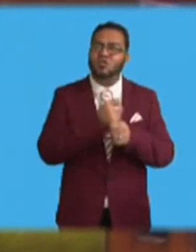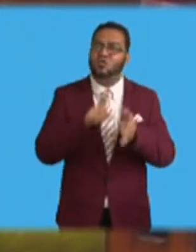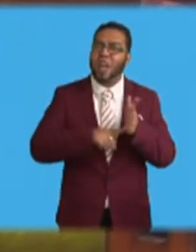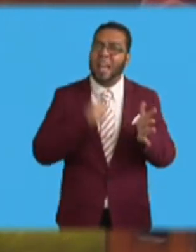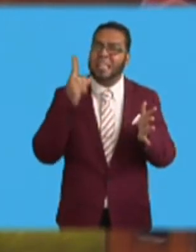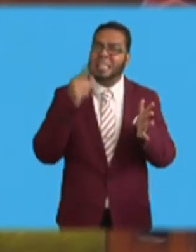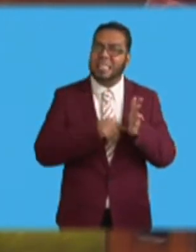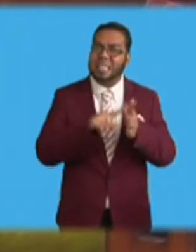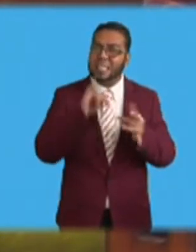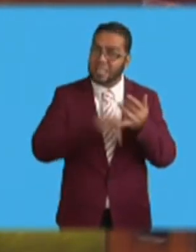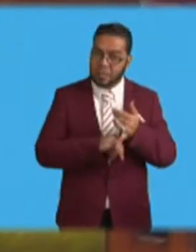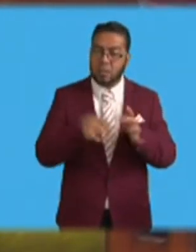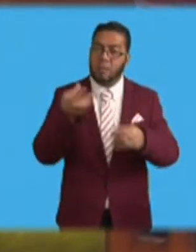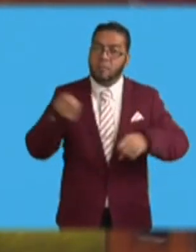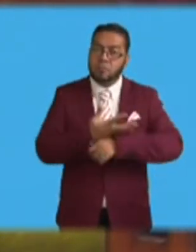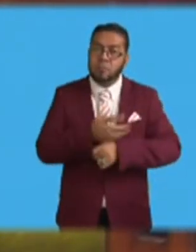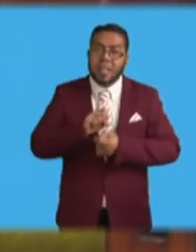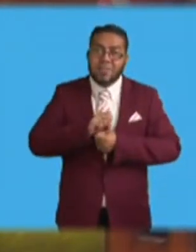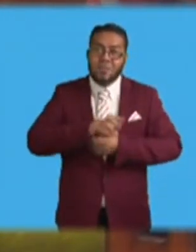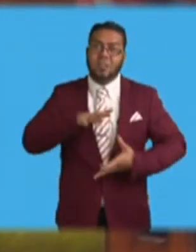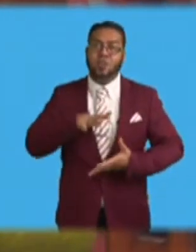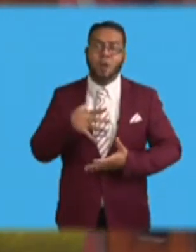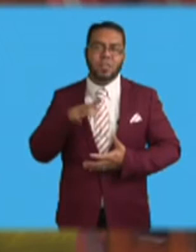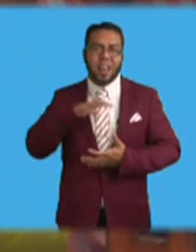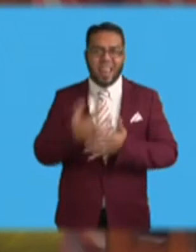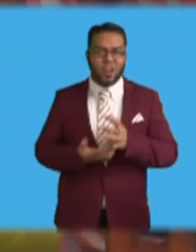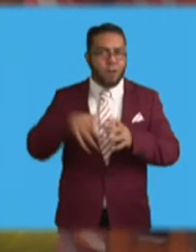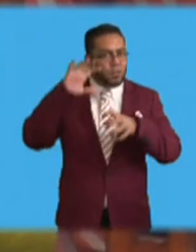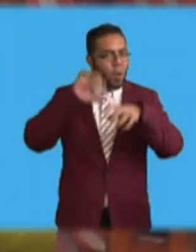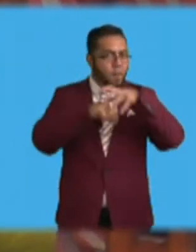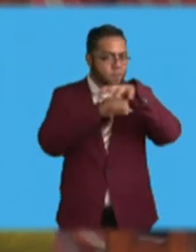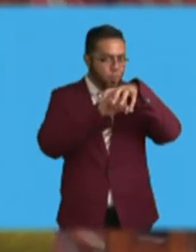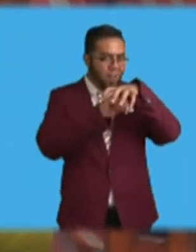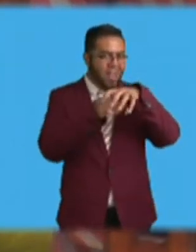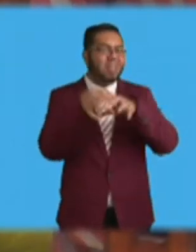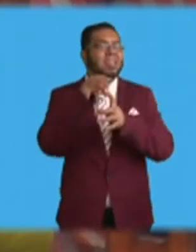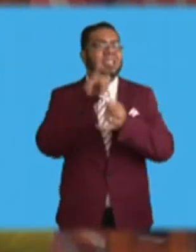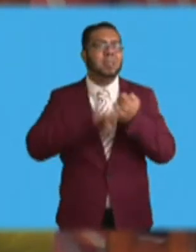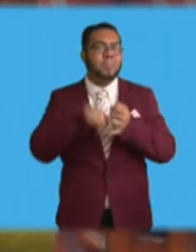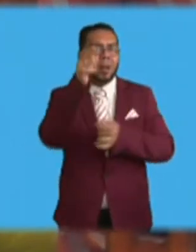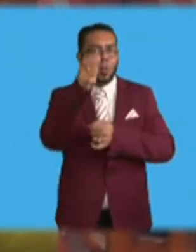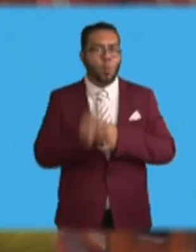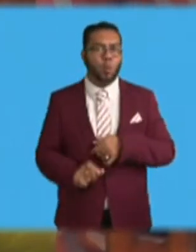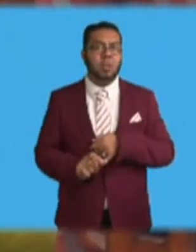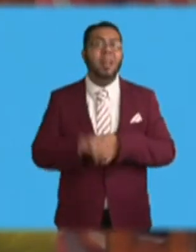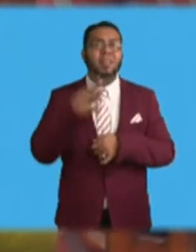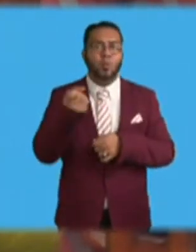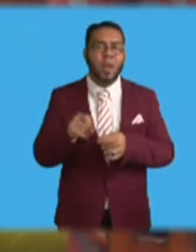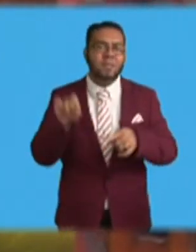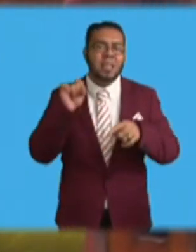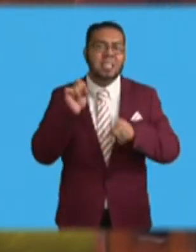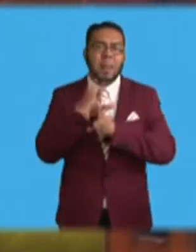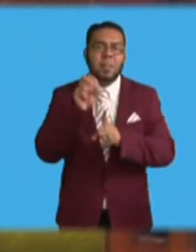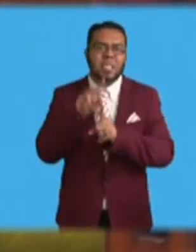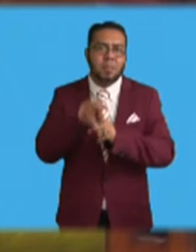and inflammation of the lining of the brain and the spinal cord. Madam Speaker, then we have septicemia, that is the